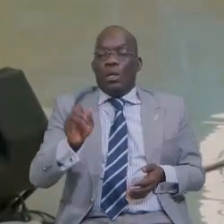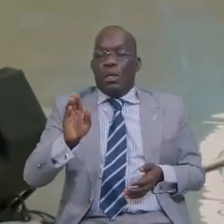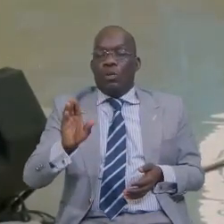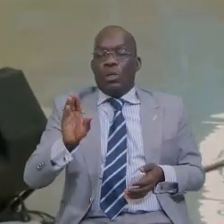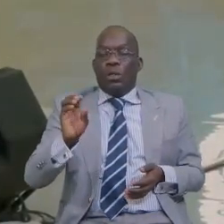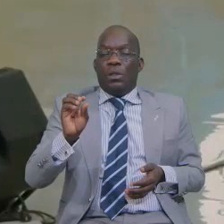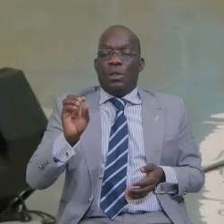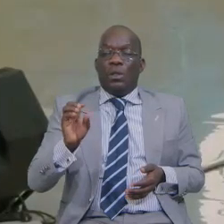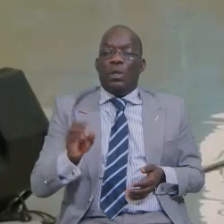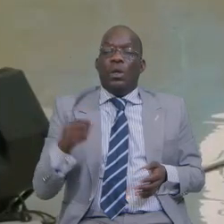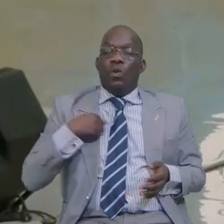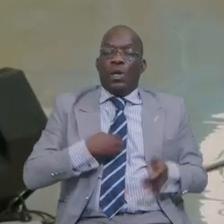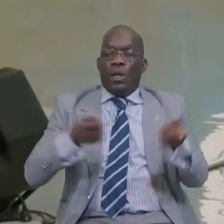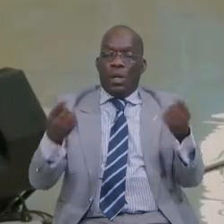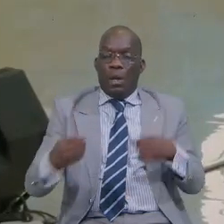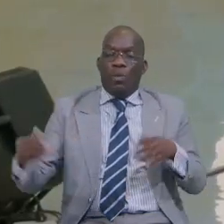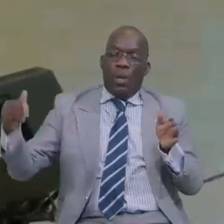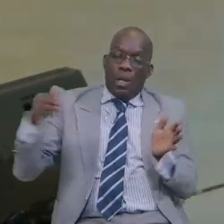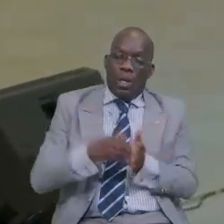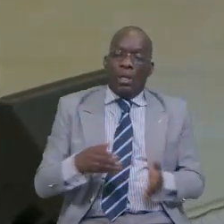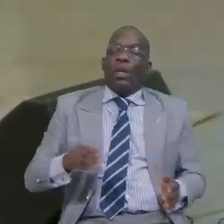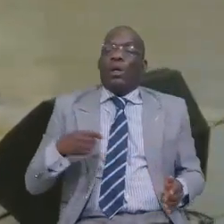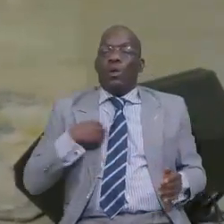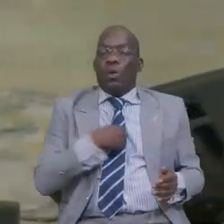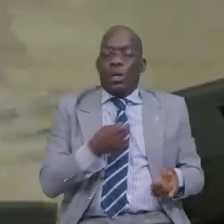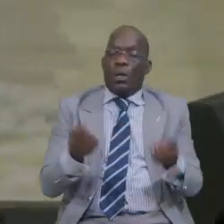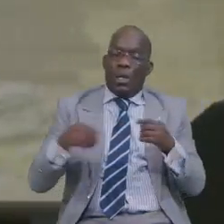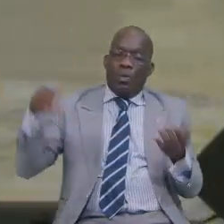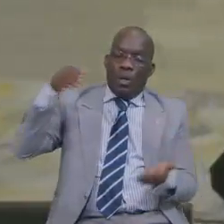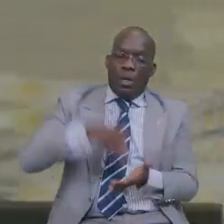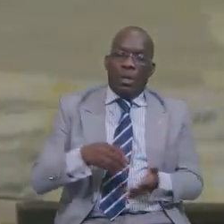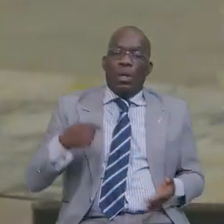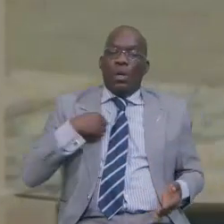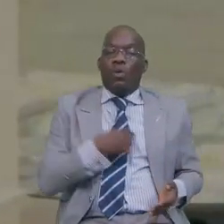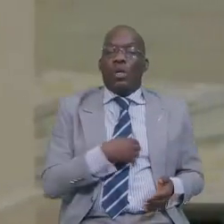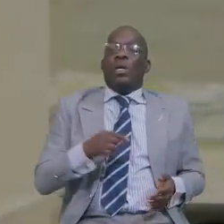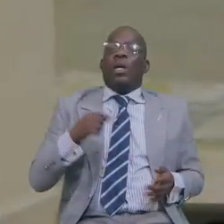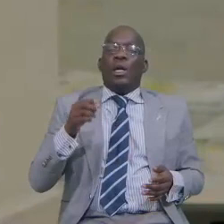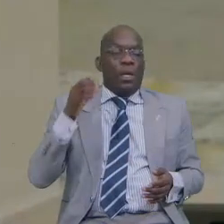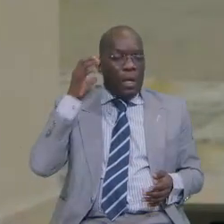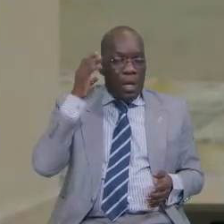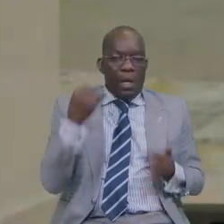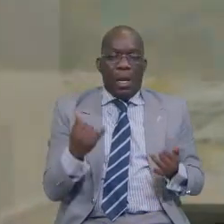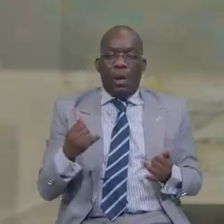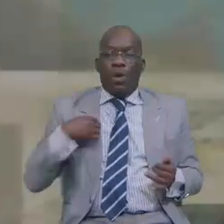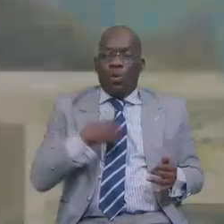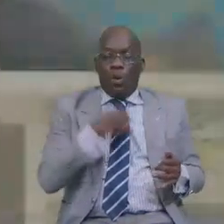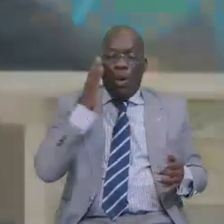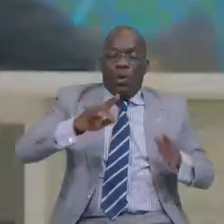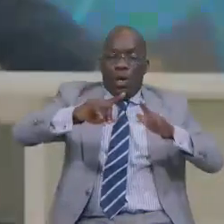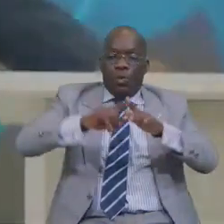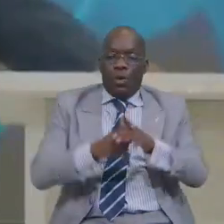we came again. Everything we're hearing now, and you're going to begin to write the alphabets of